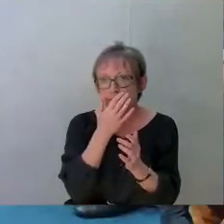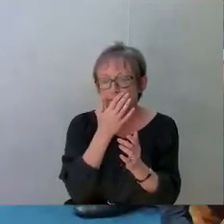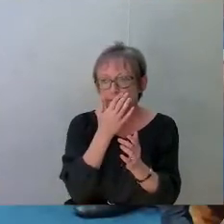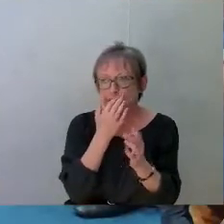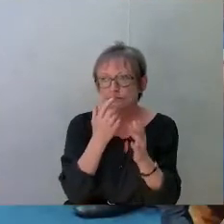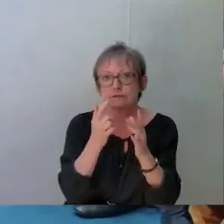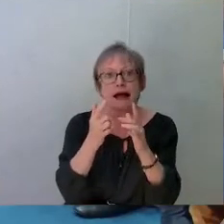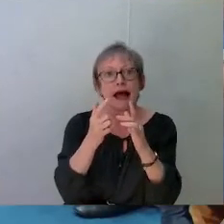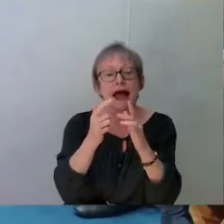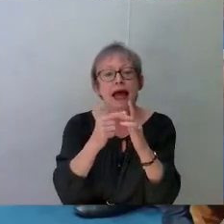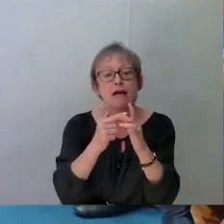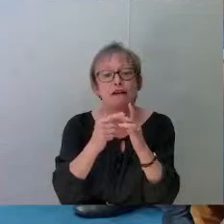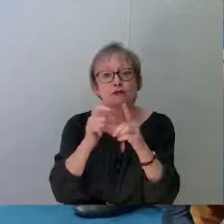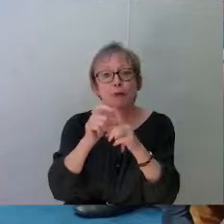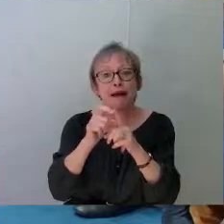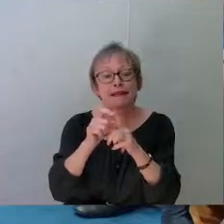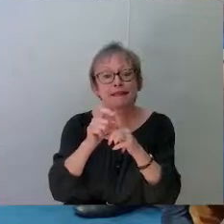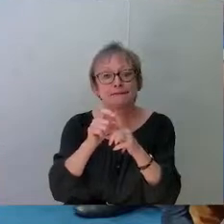Erin Dumenil.